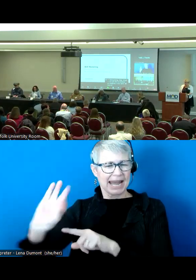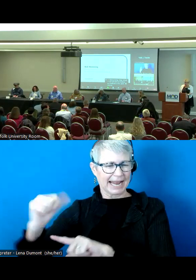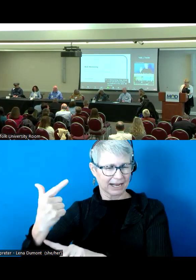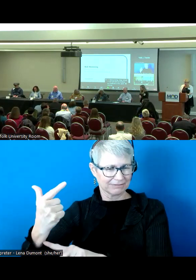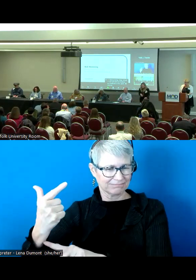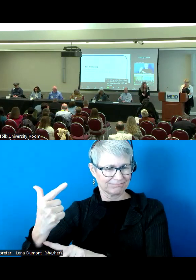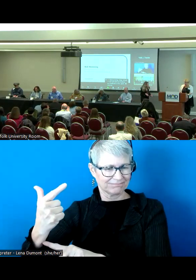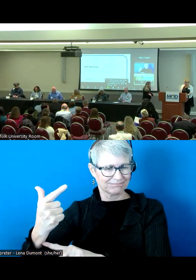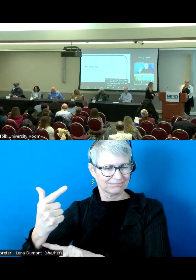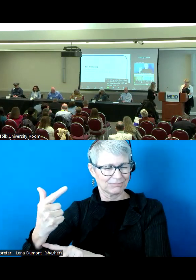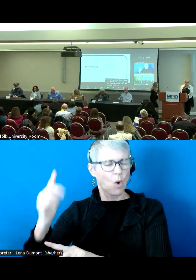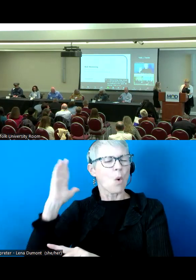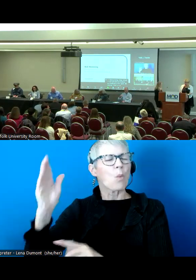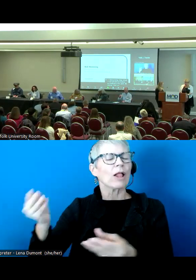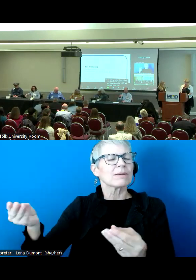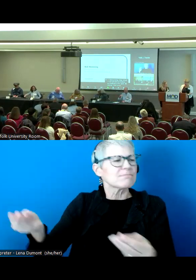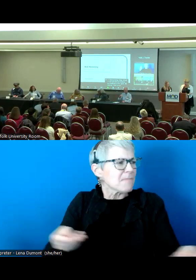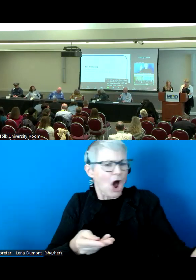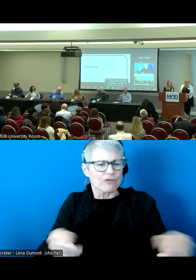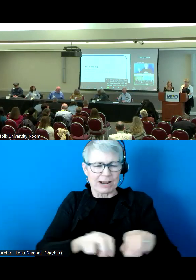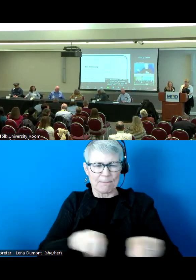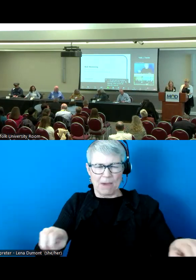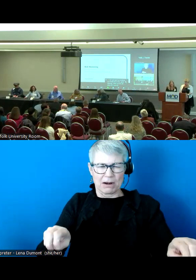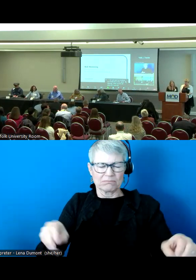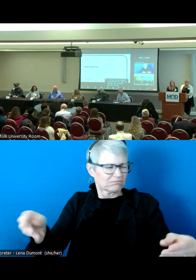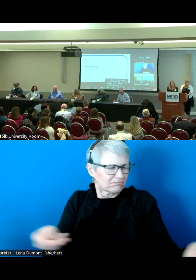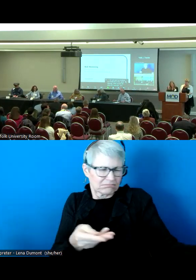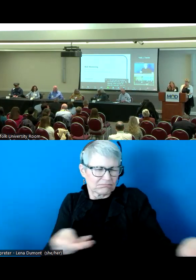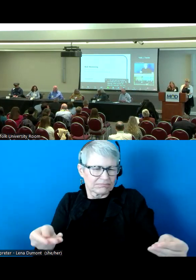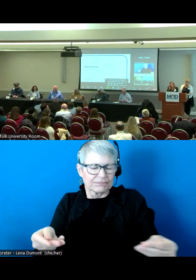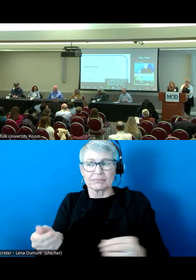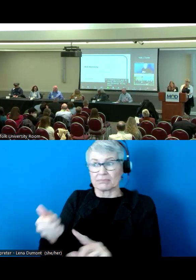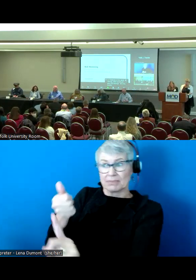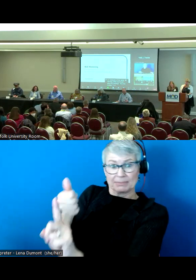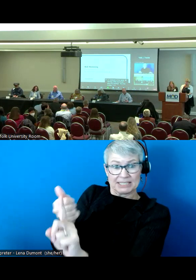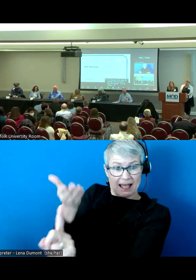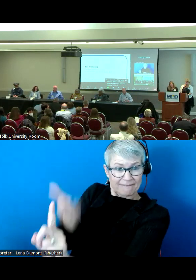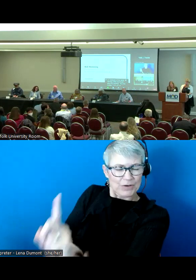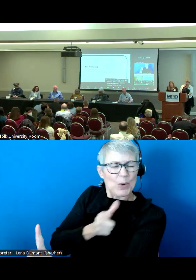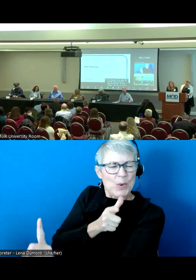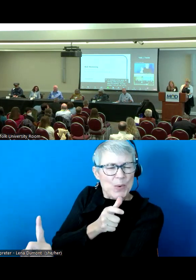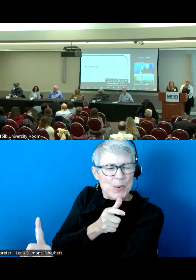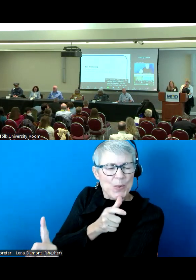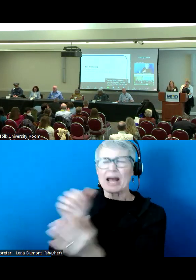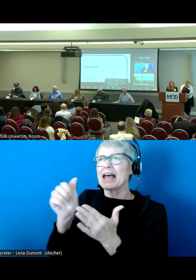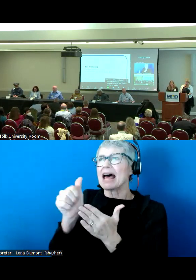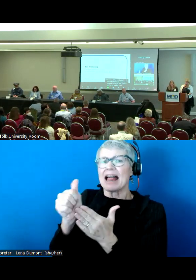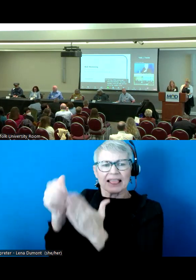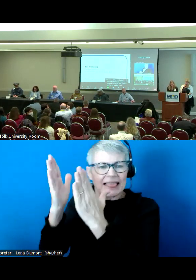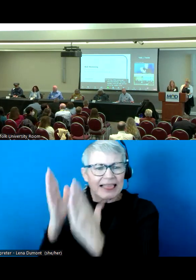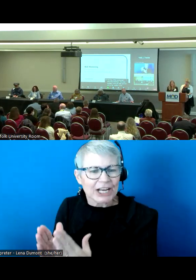Bill Henning? He's very humble, I'll tell you that, but he is one of the leaders of the disability community in Boston